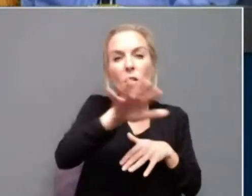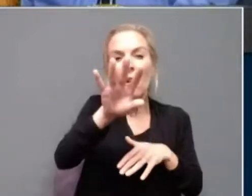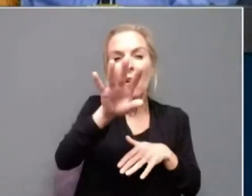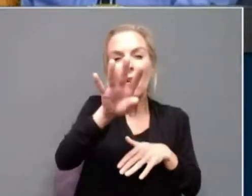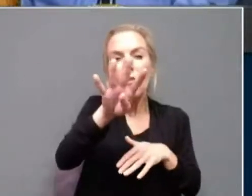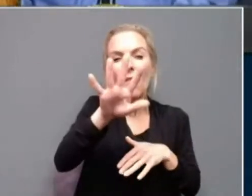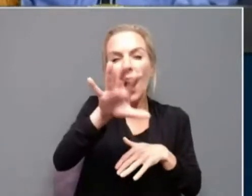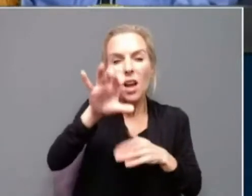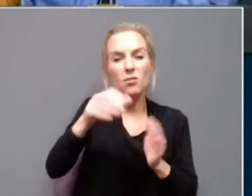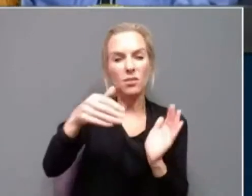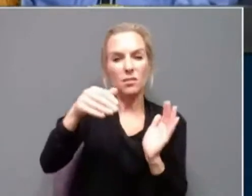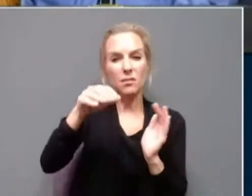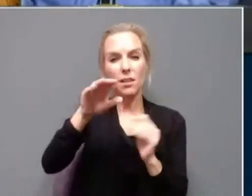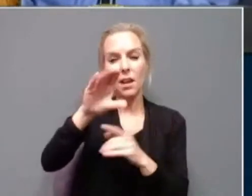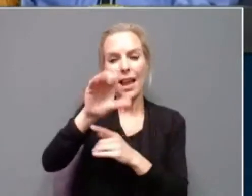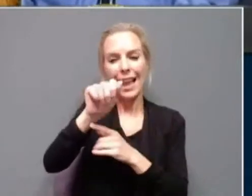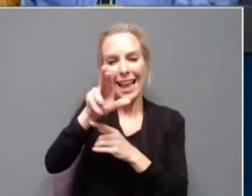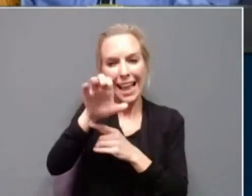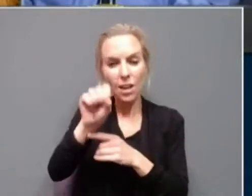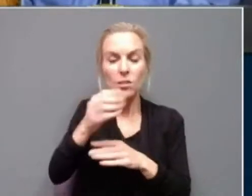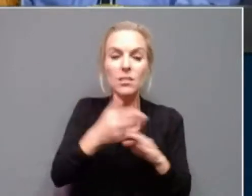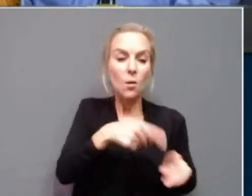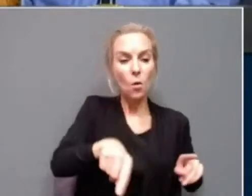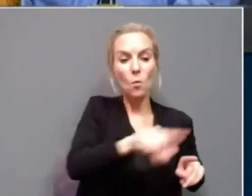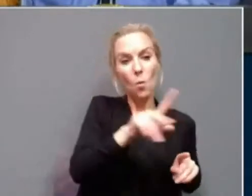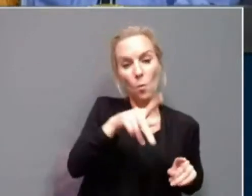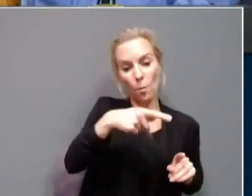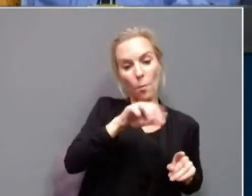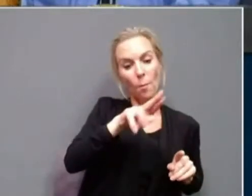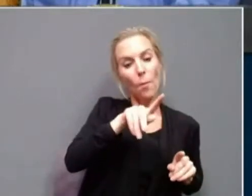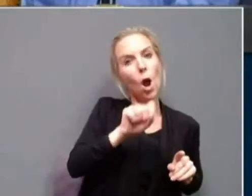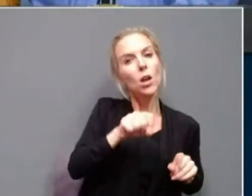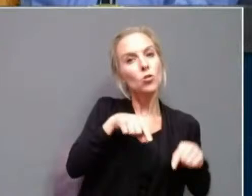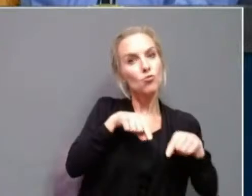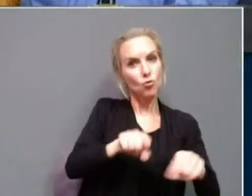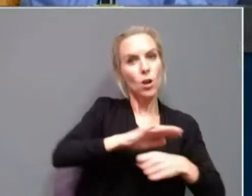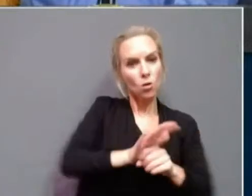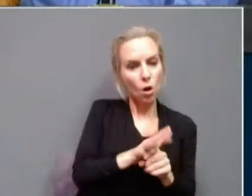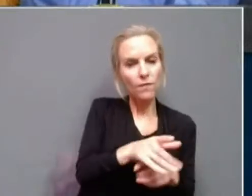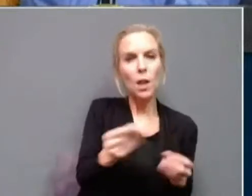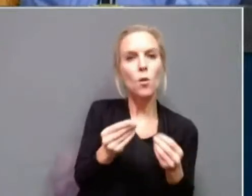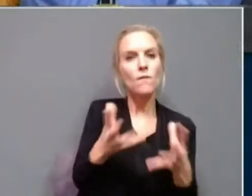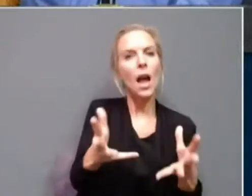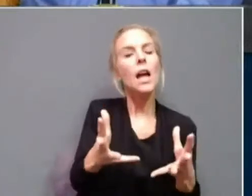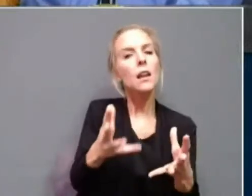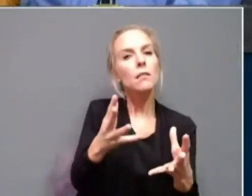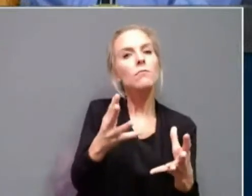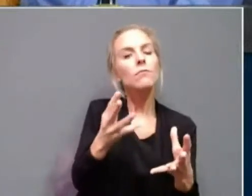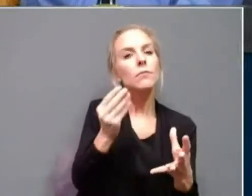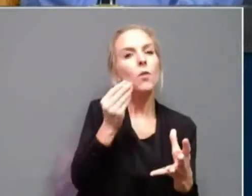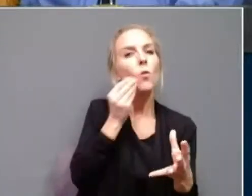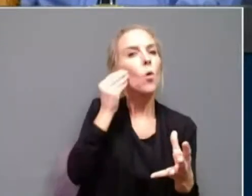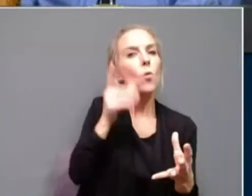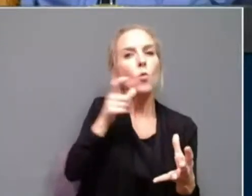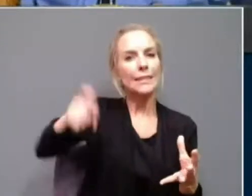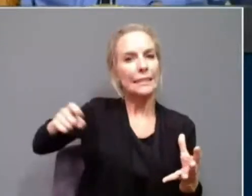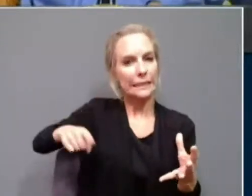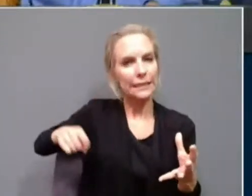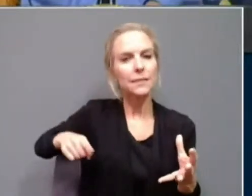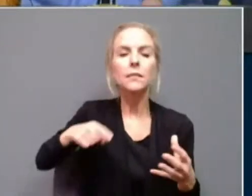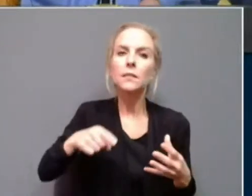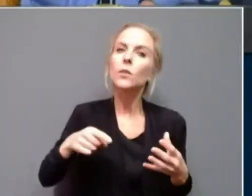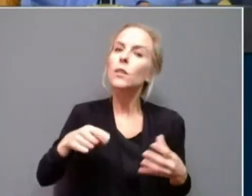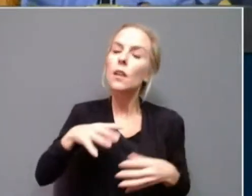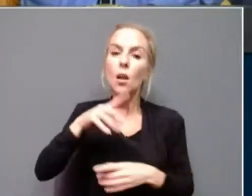those parks even stepped up in the midst of COVID and provided housing for those that needed it. They also play a significant